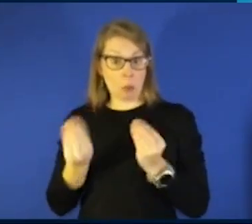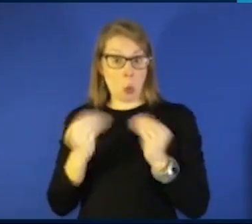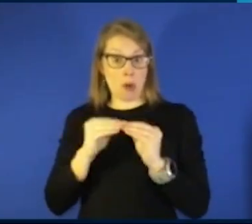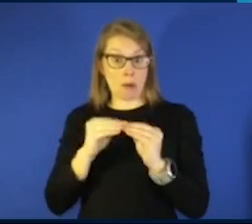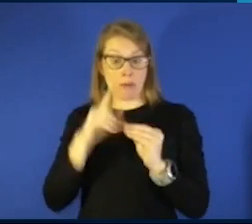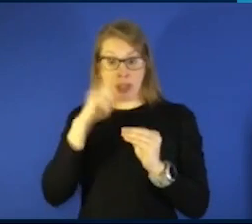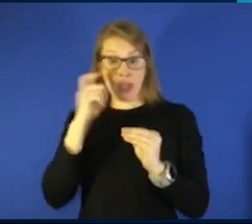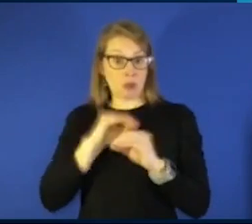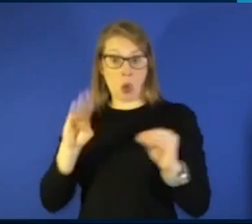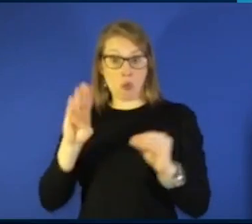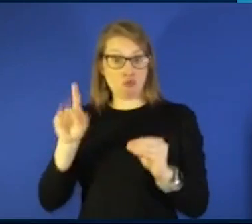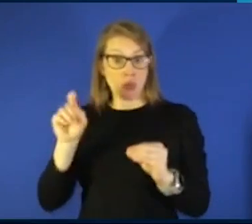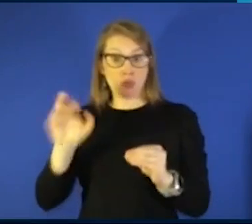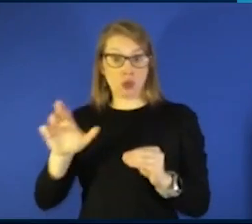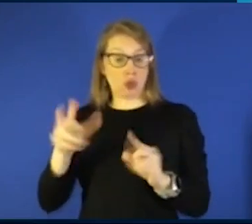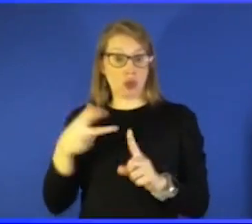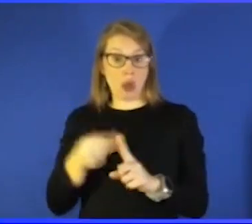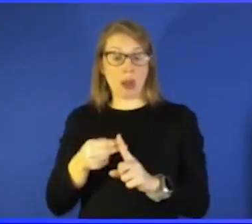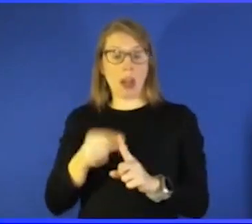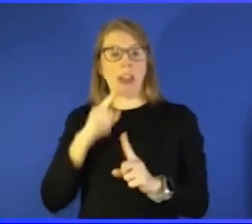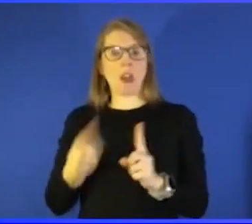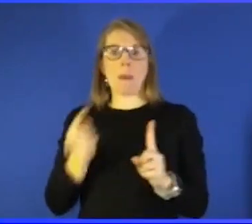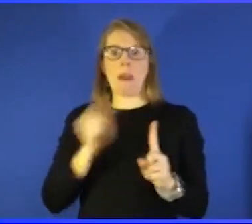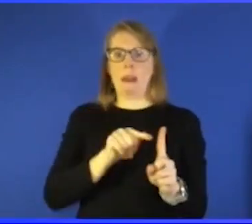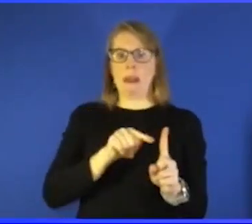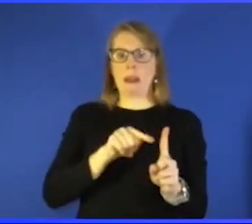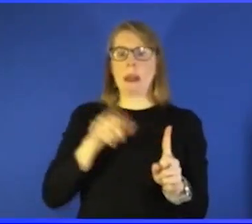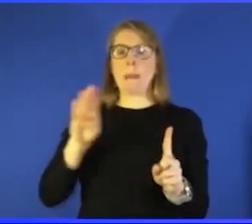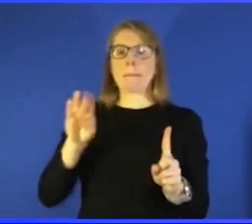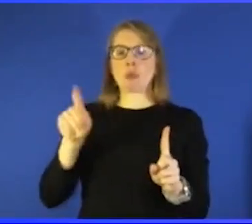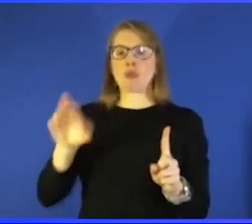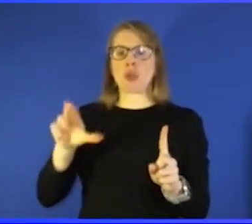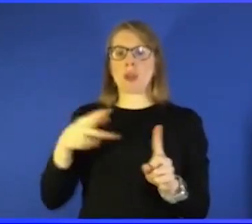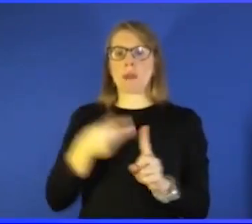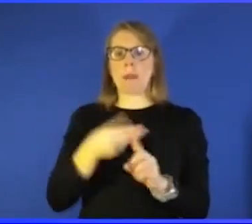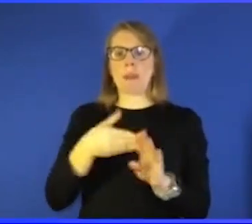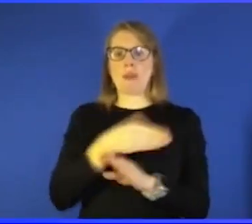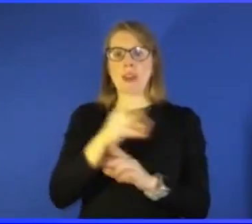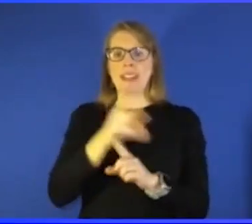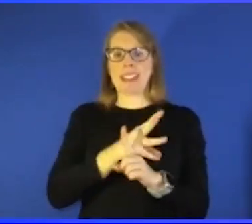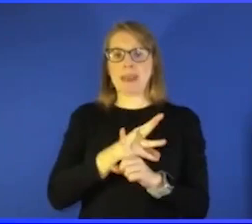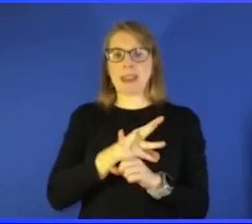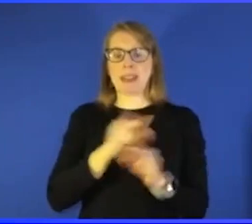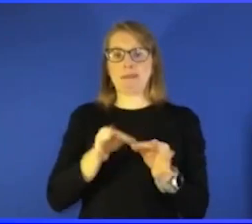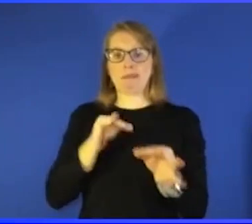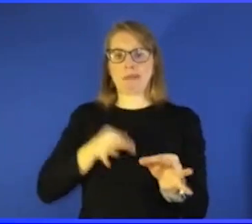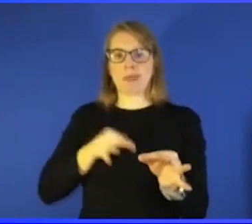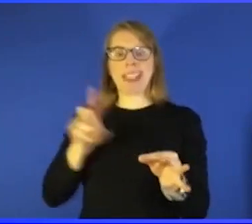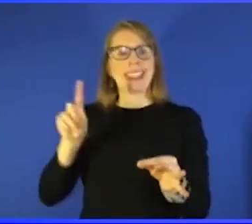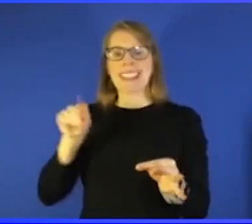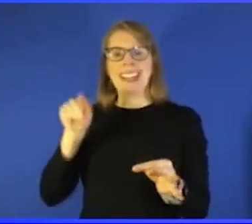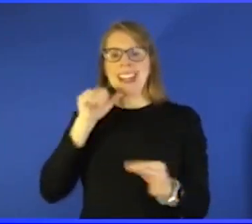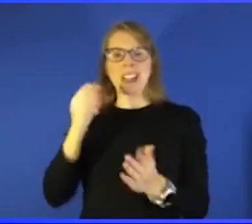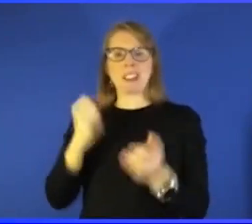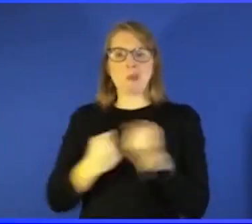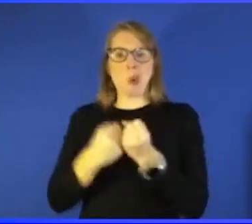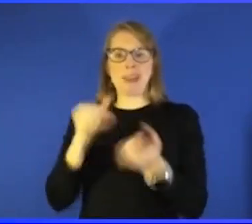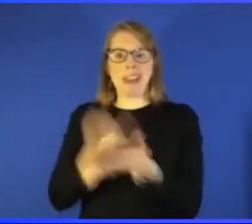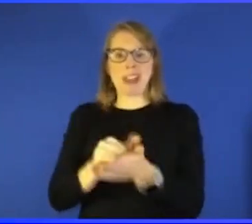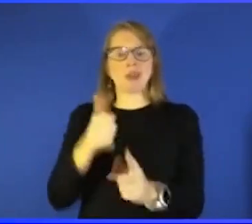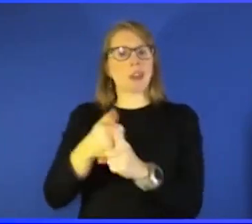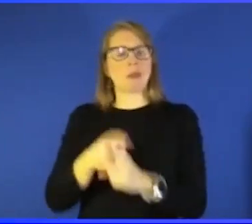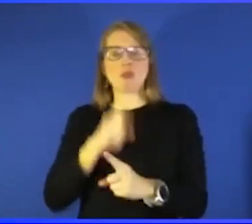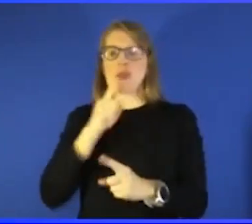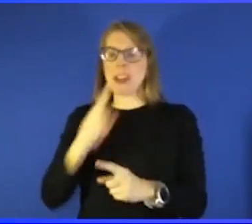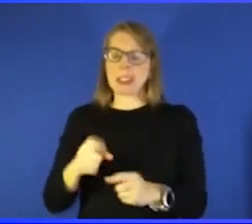and I think Hawkinson? this goes back to the question of, do I need to get a booster dose before 6 months? Really, the data would not support that. You are still very well protected